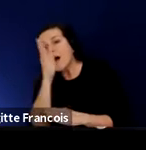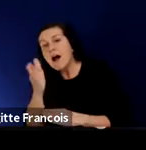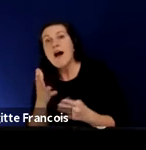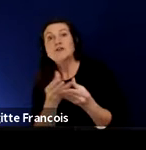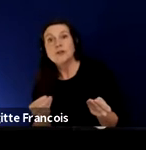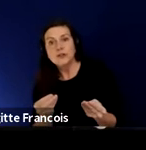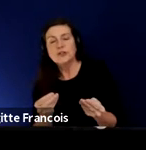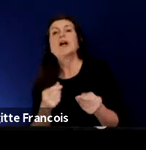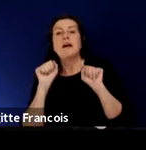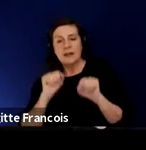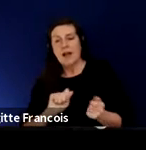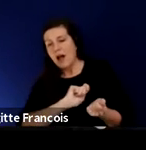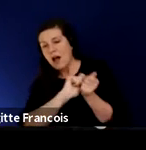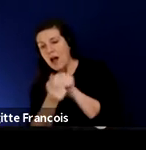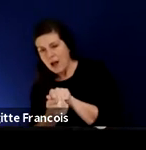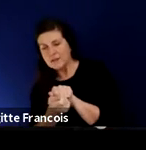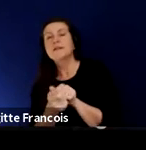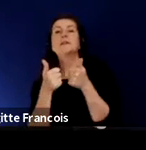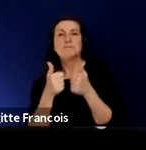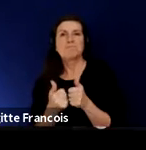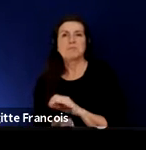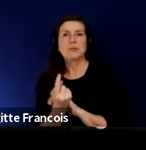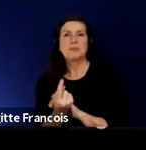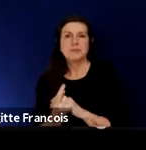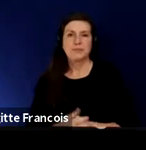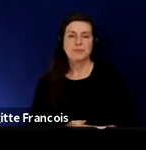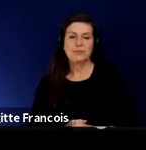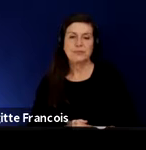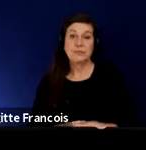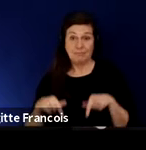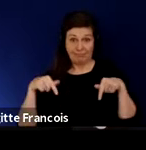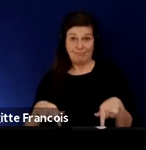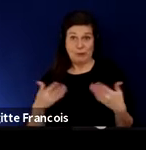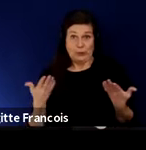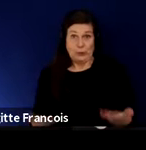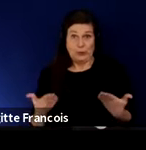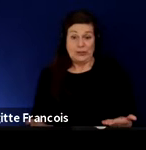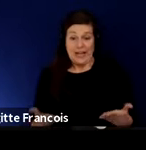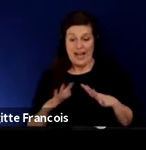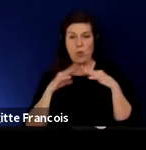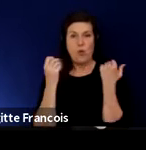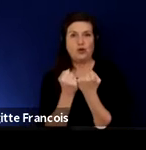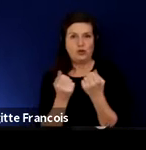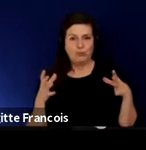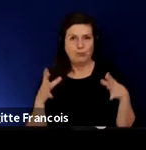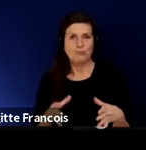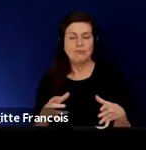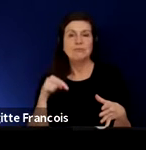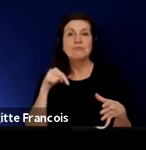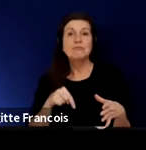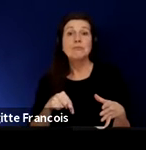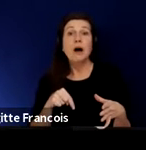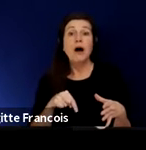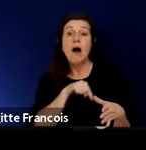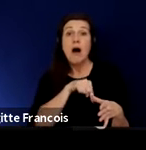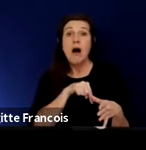happens. And maybe this little conference we have today, this workshop, is not only the ending of this project,